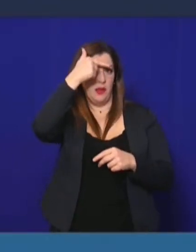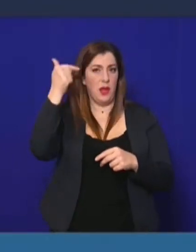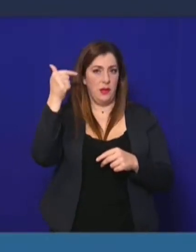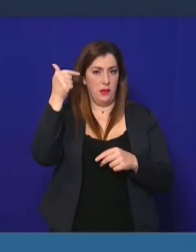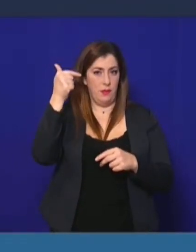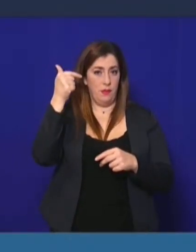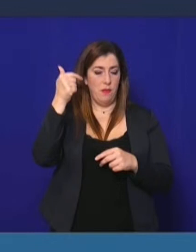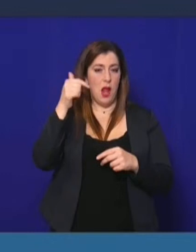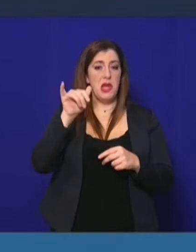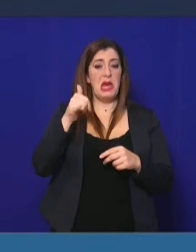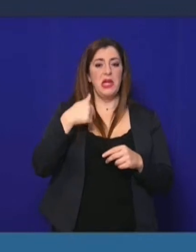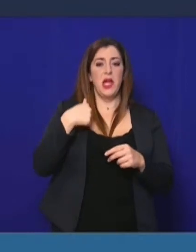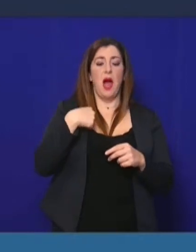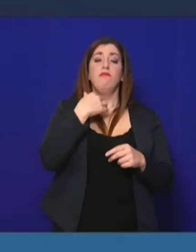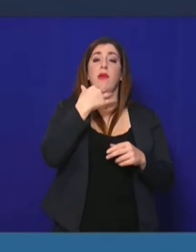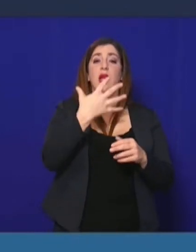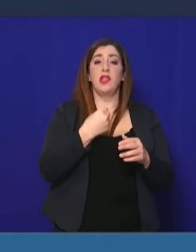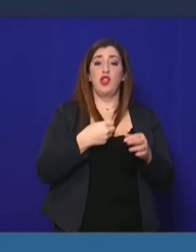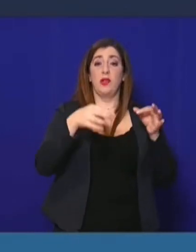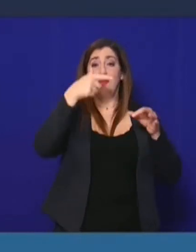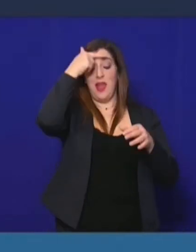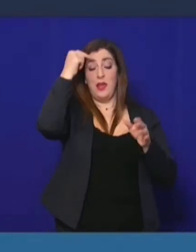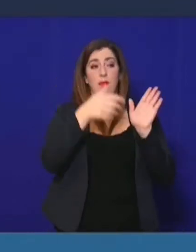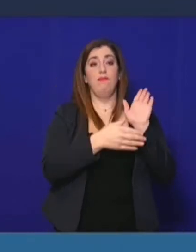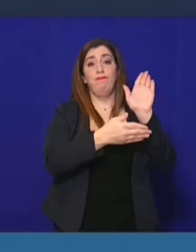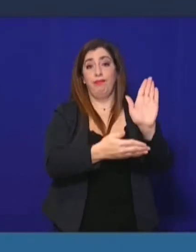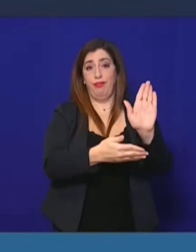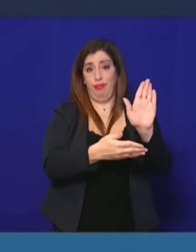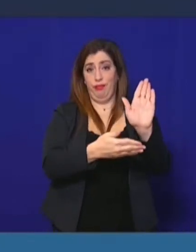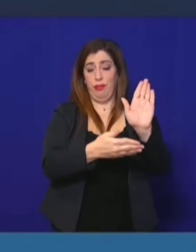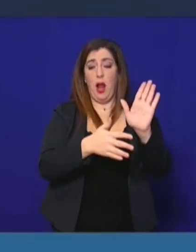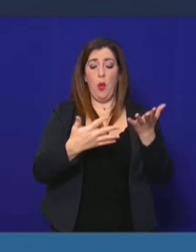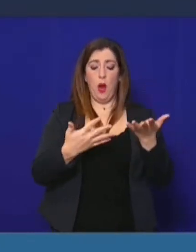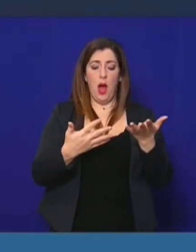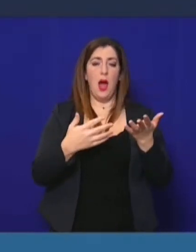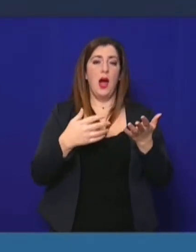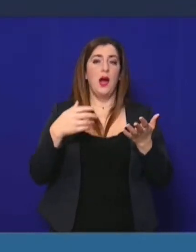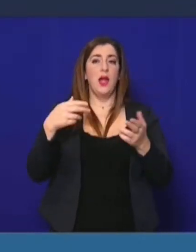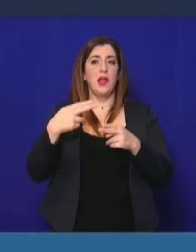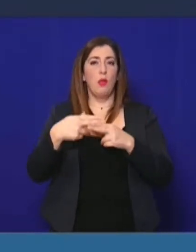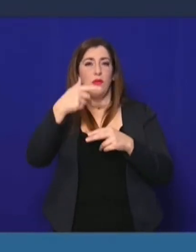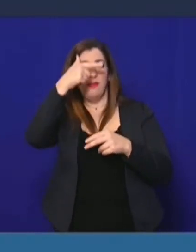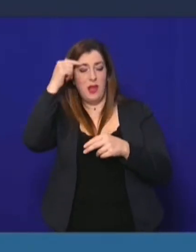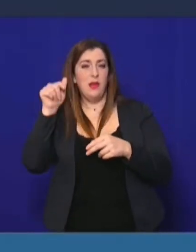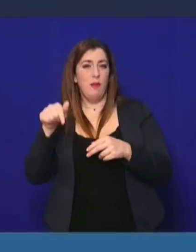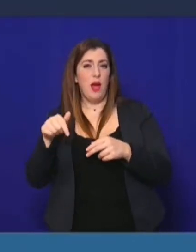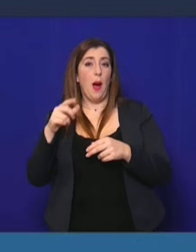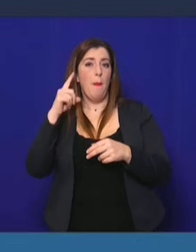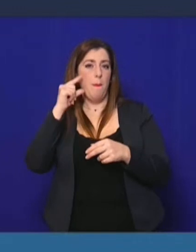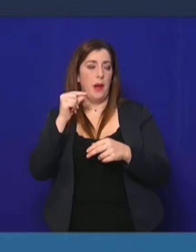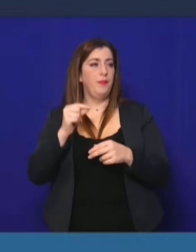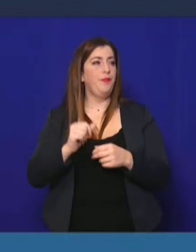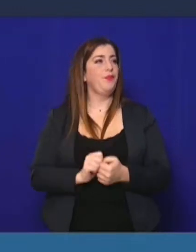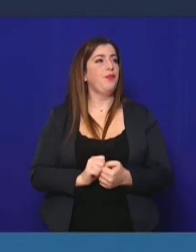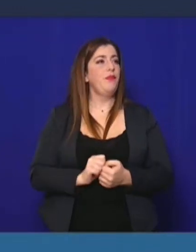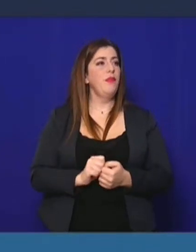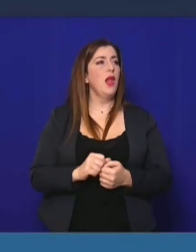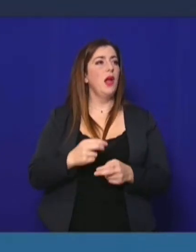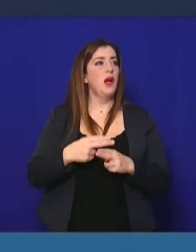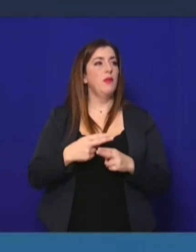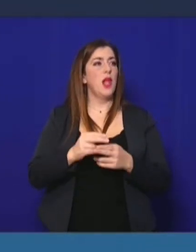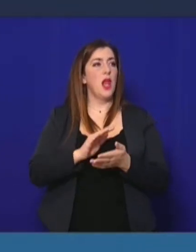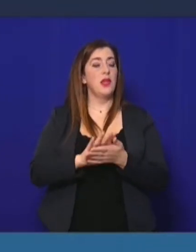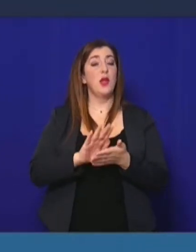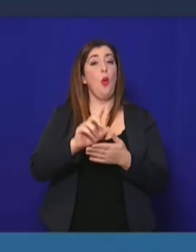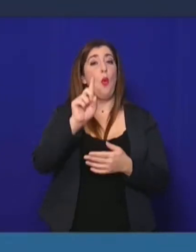ġibuh magħhom, infatti dil-ġimgħa għamilna 1573. Tiftakru żidna ħafna n-numru ta' testijiet minn meta bdejna rapid